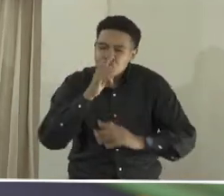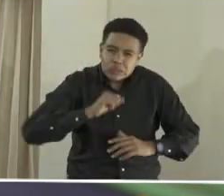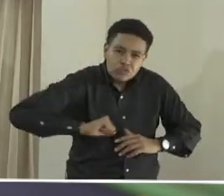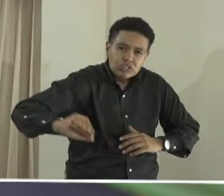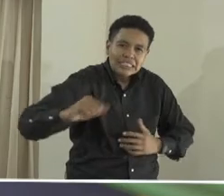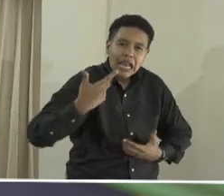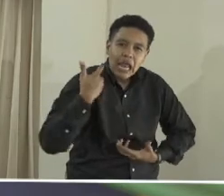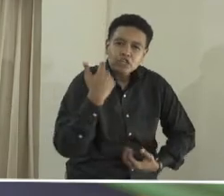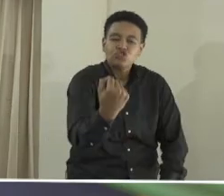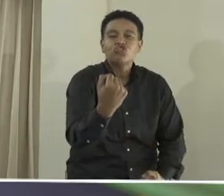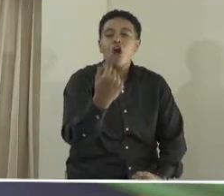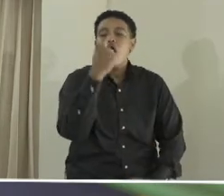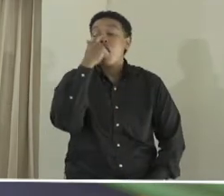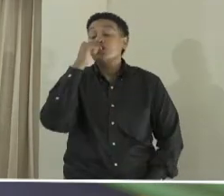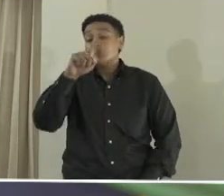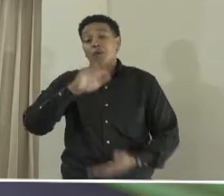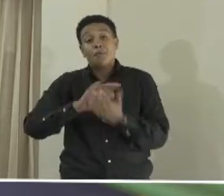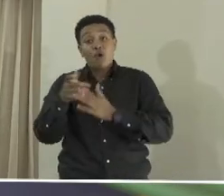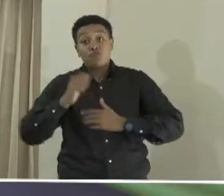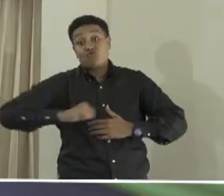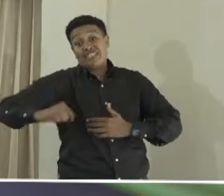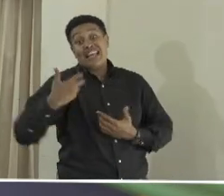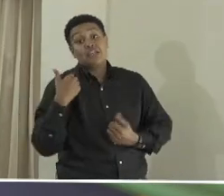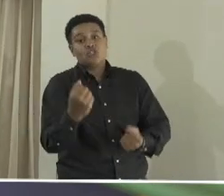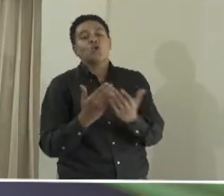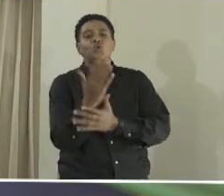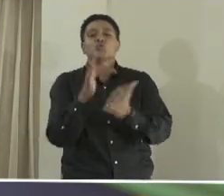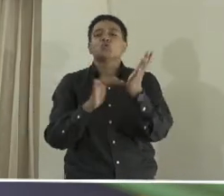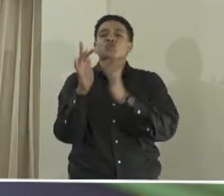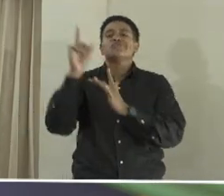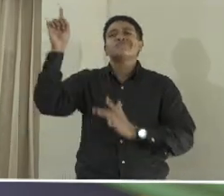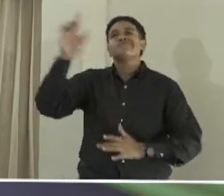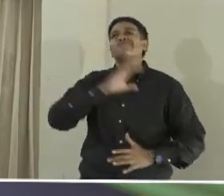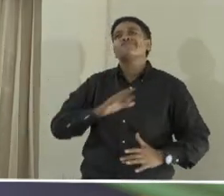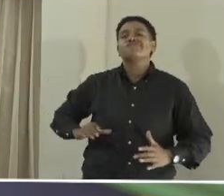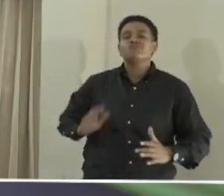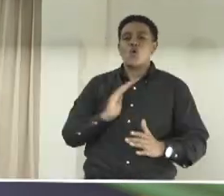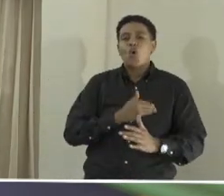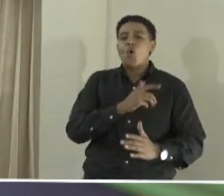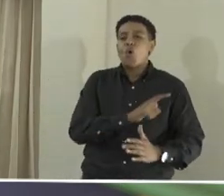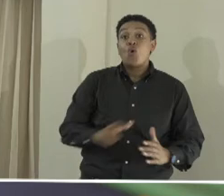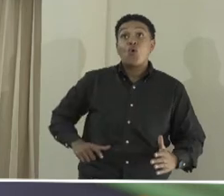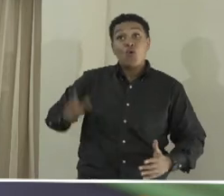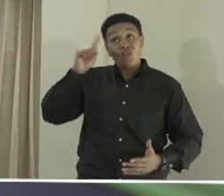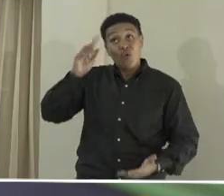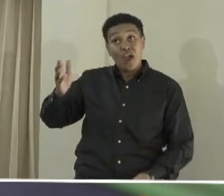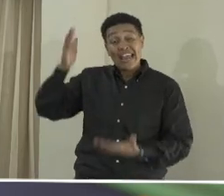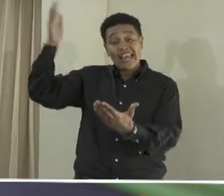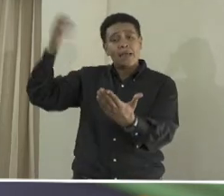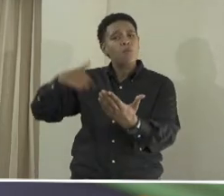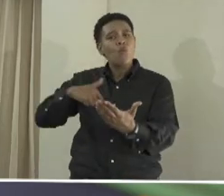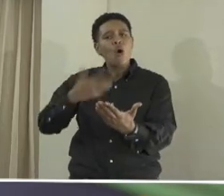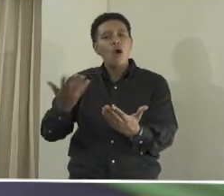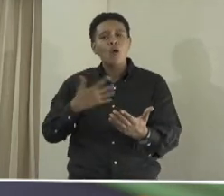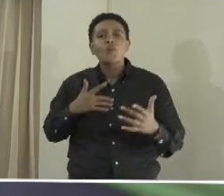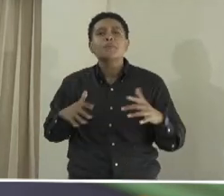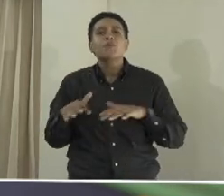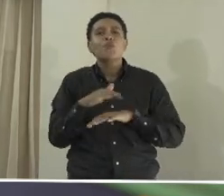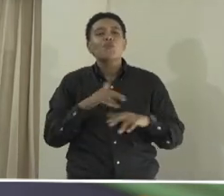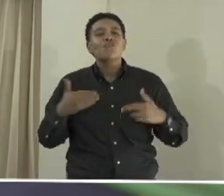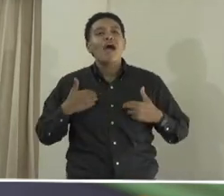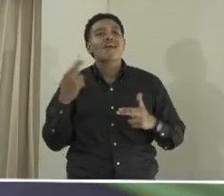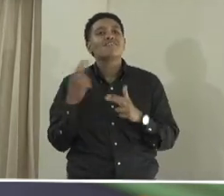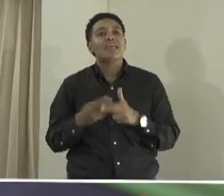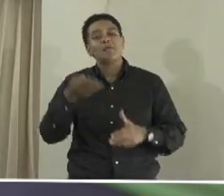us be resilient and strong through Jesus Christ our Lord. For in Him we move and have our being.